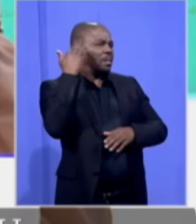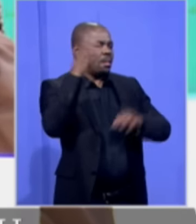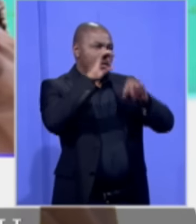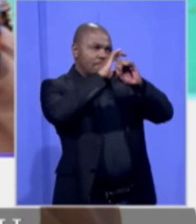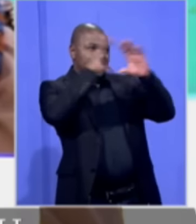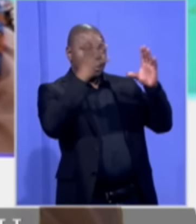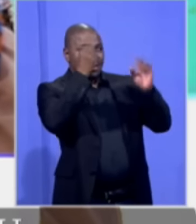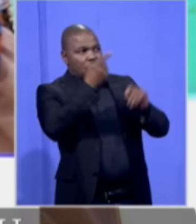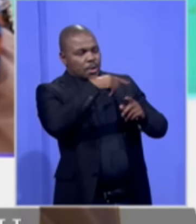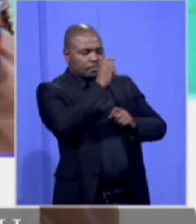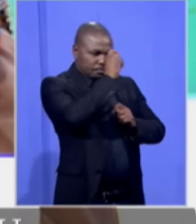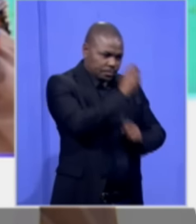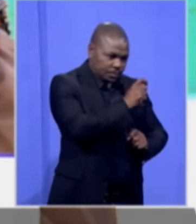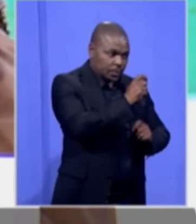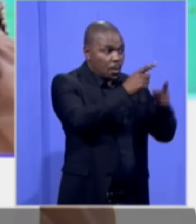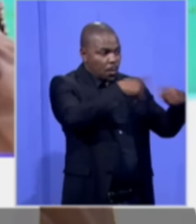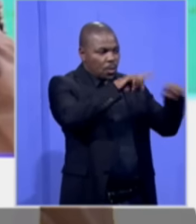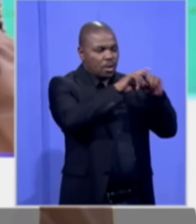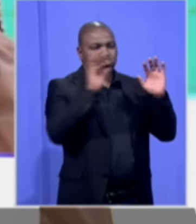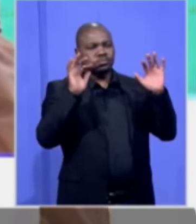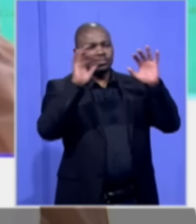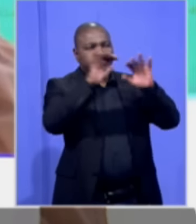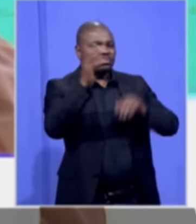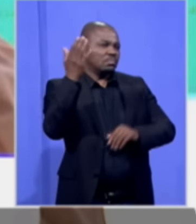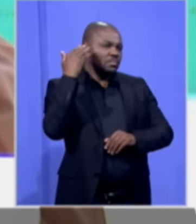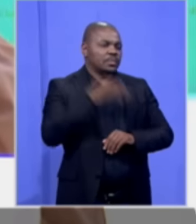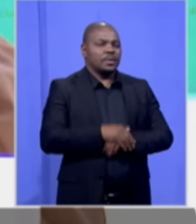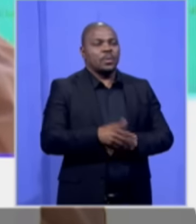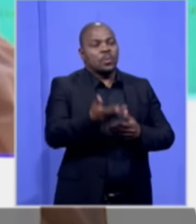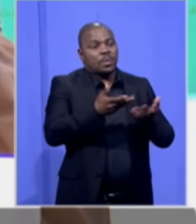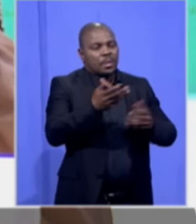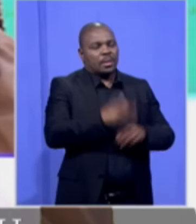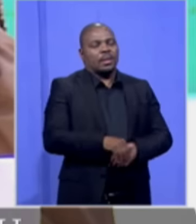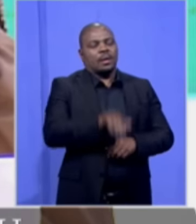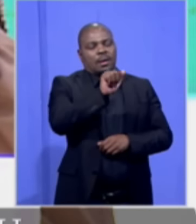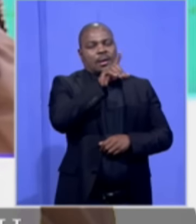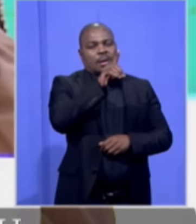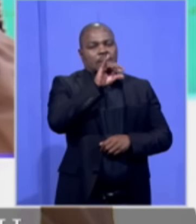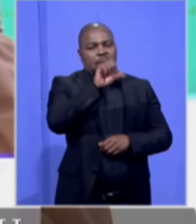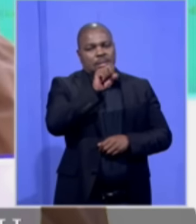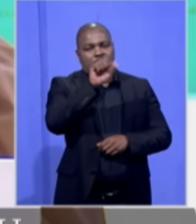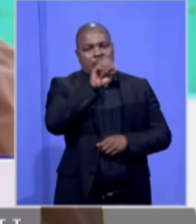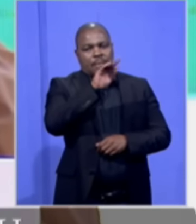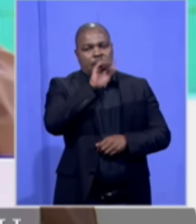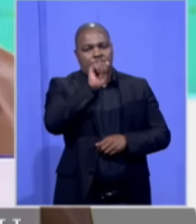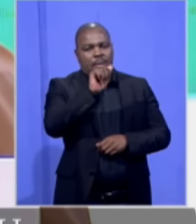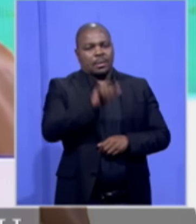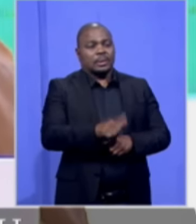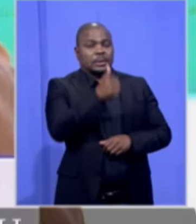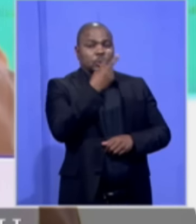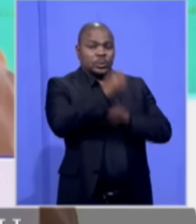gathered in Addis Ababa 62 years ago to form the